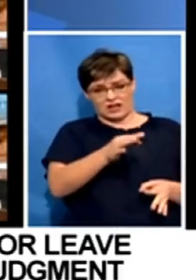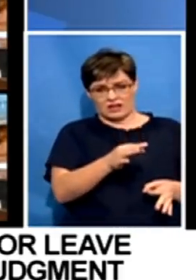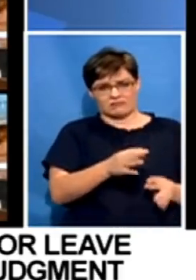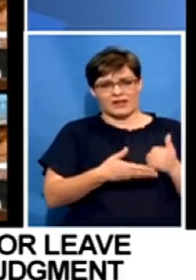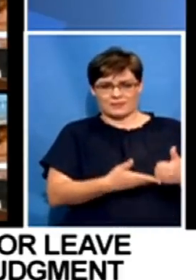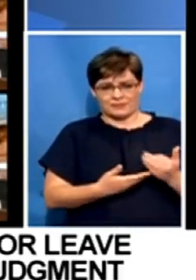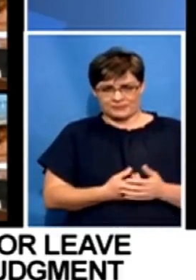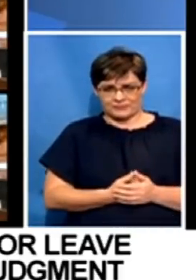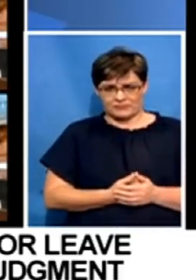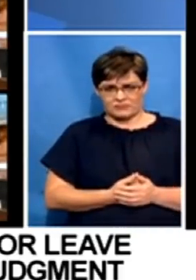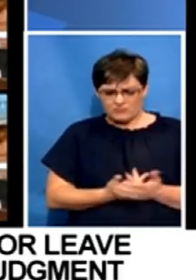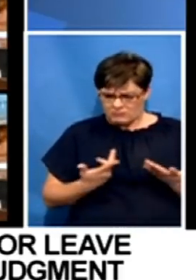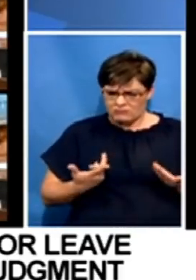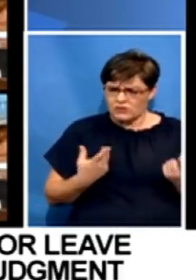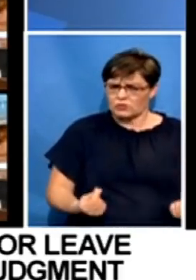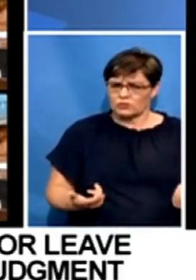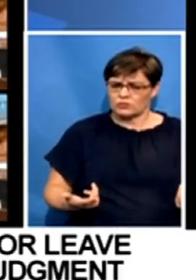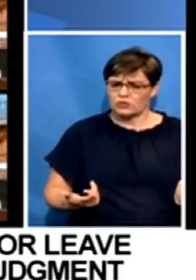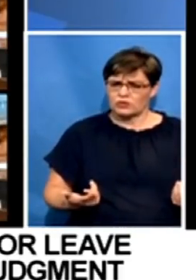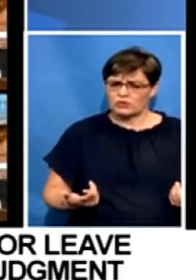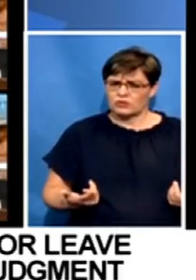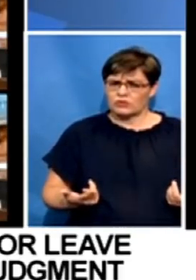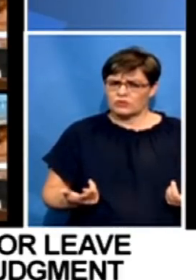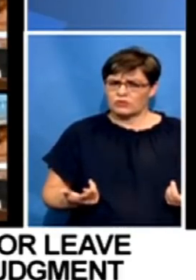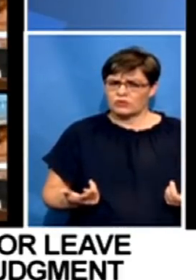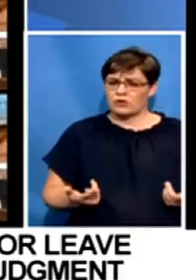sense that one has to look at the state,